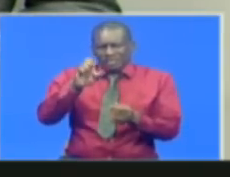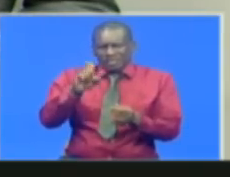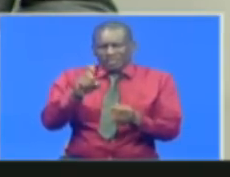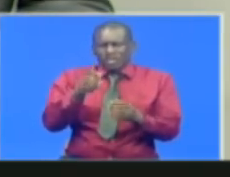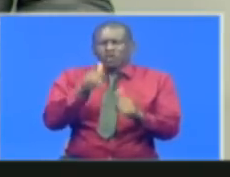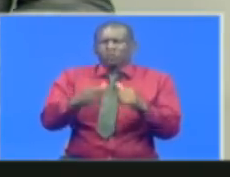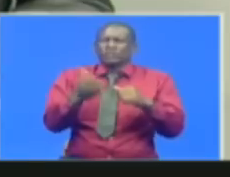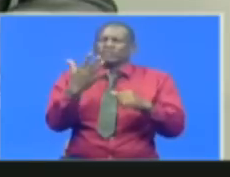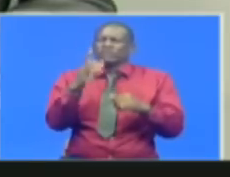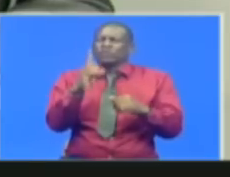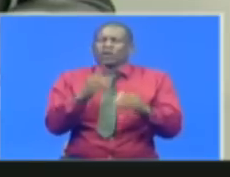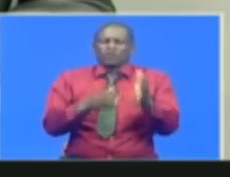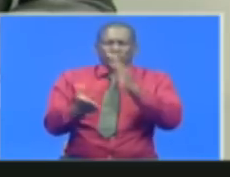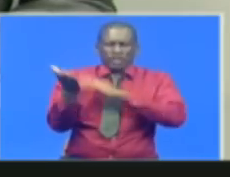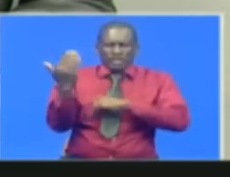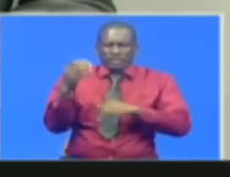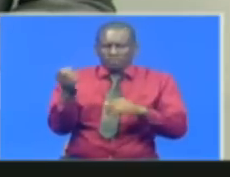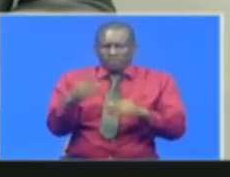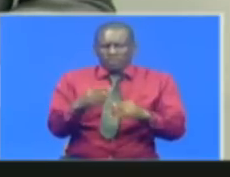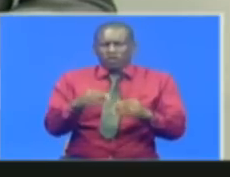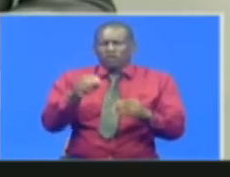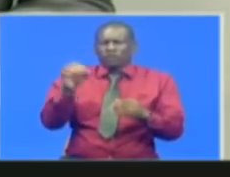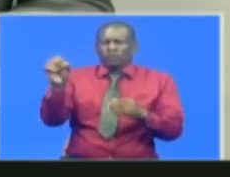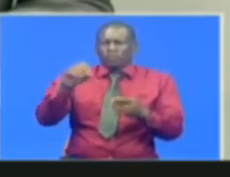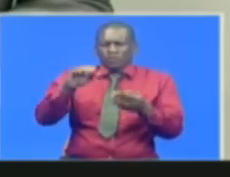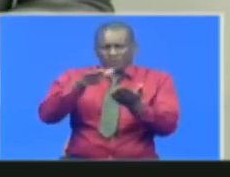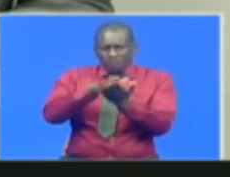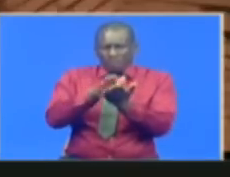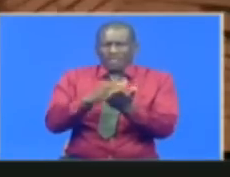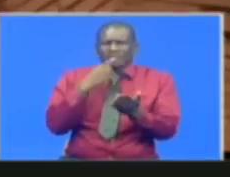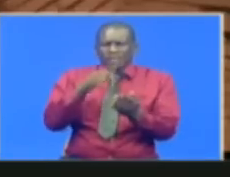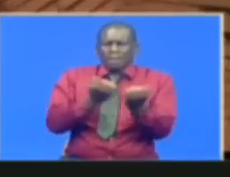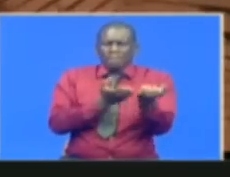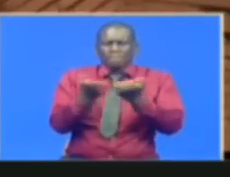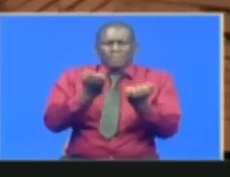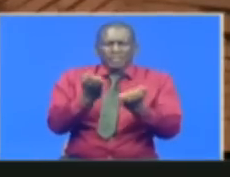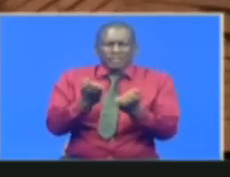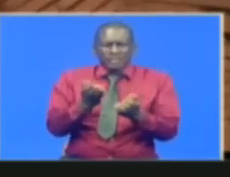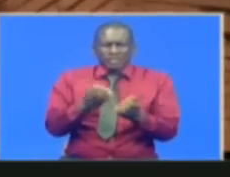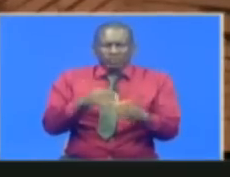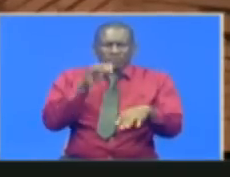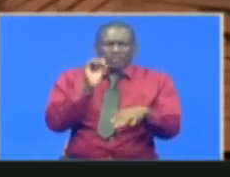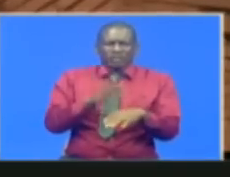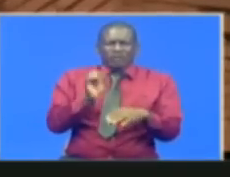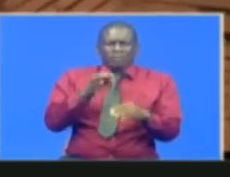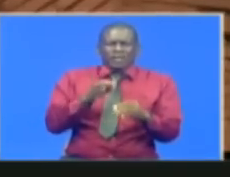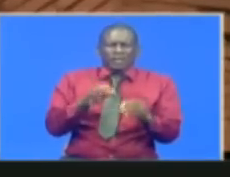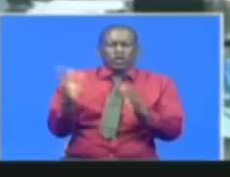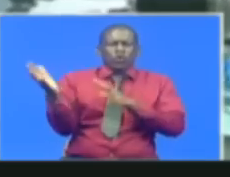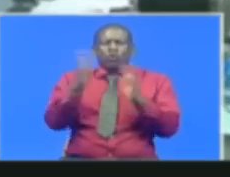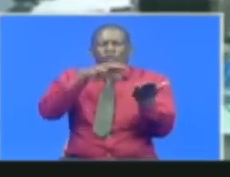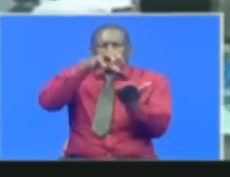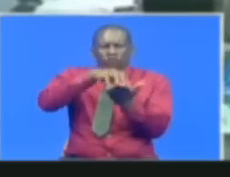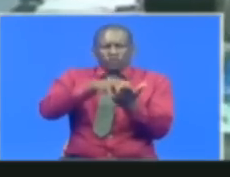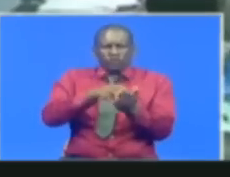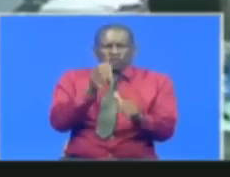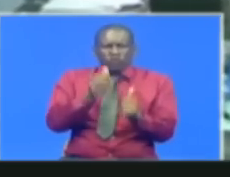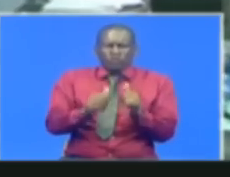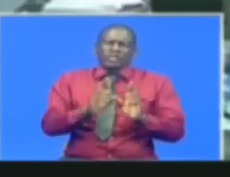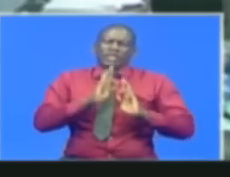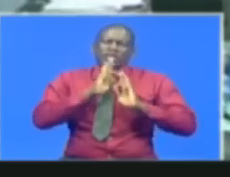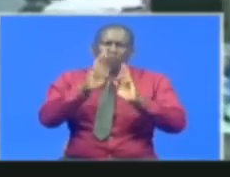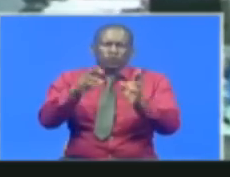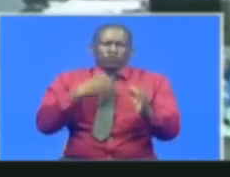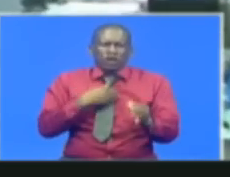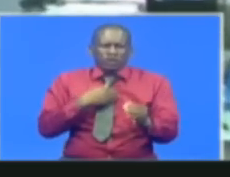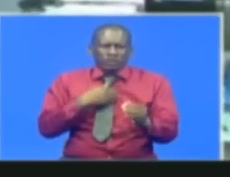in the preceding month. According to Stanbic Bank's findings, businesses took a hit from the effects of the adverse weather conditions, which are reported to have